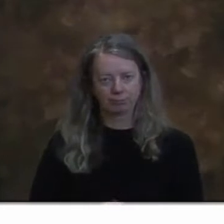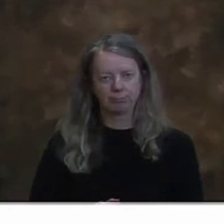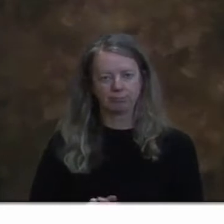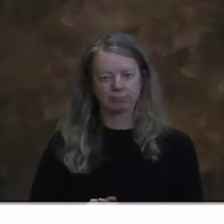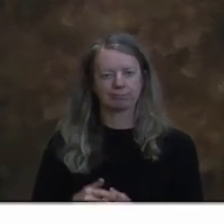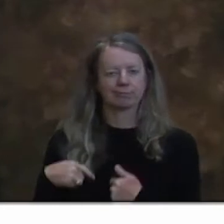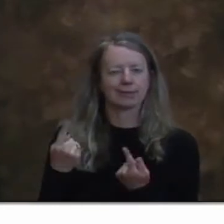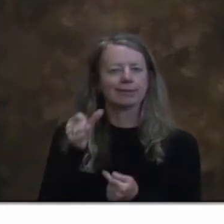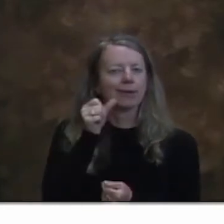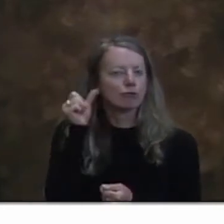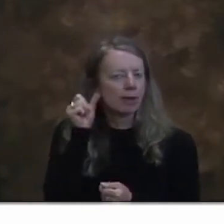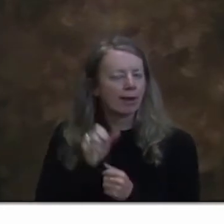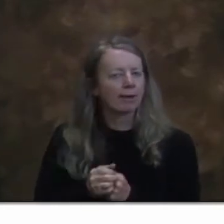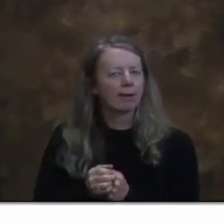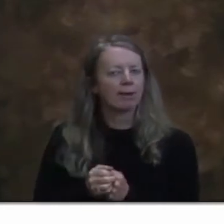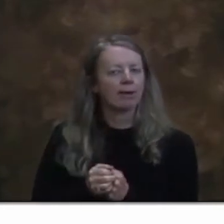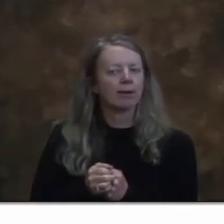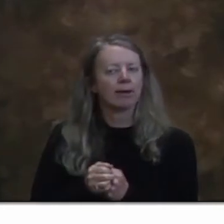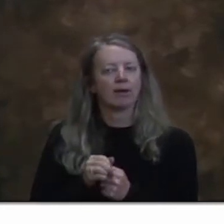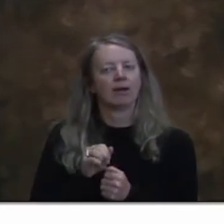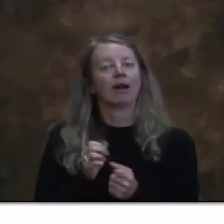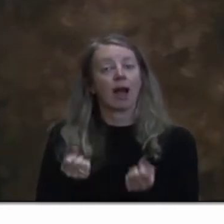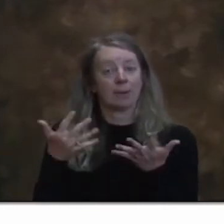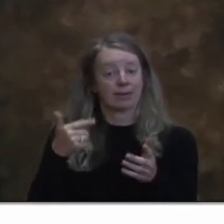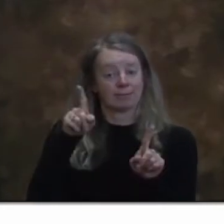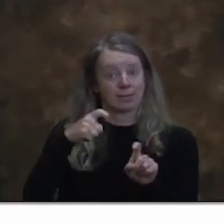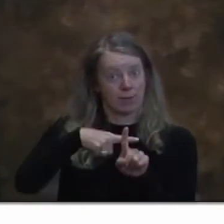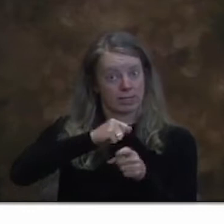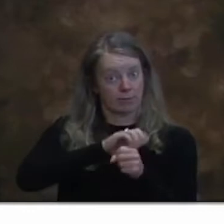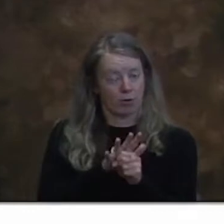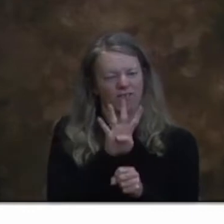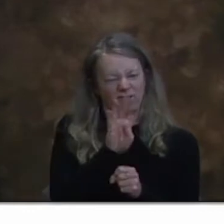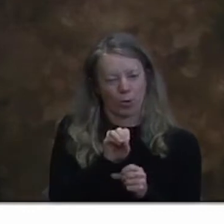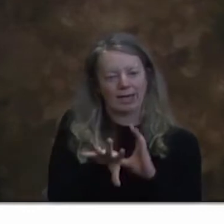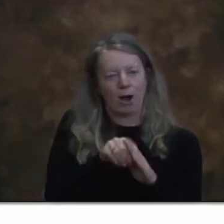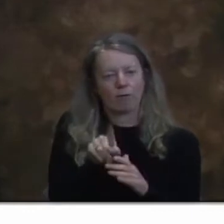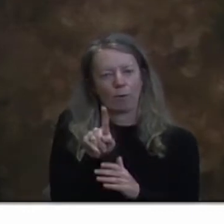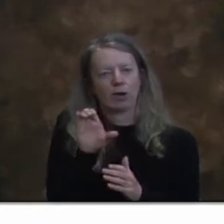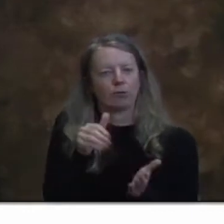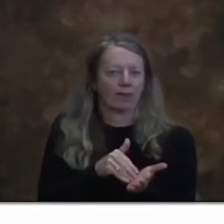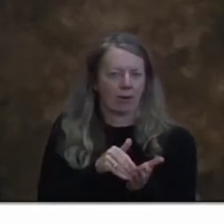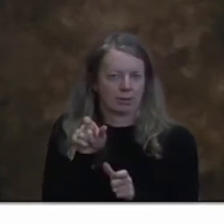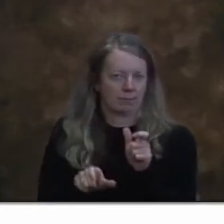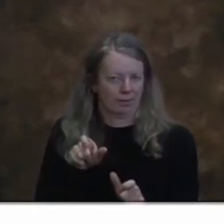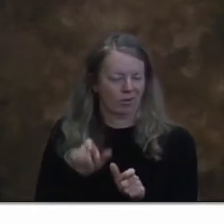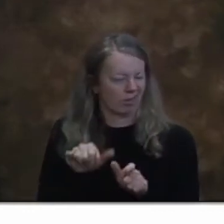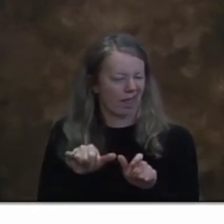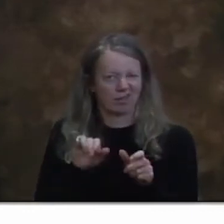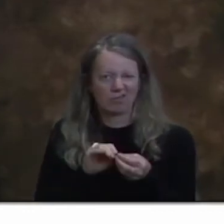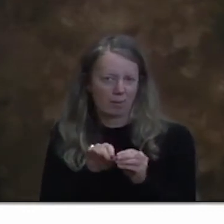As of yesterday, the case rate was 40 per 100,000. And as I said, this has not changed significantly for the last